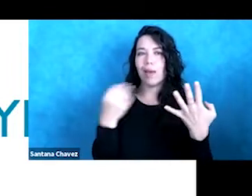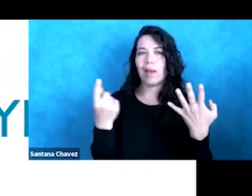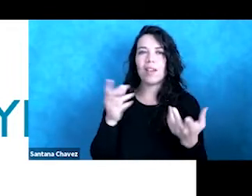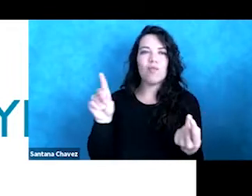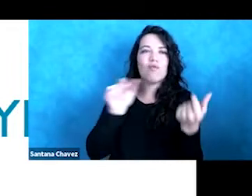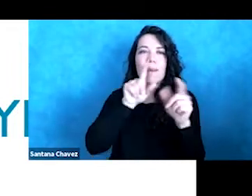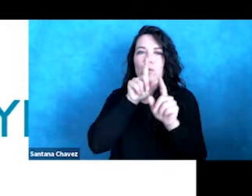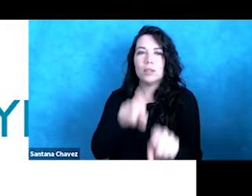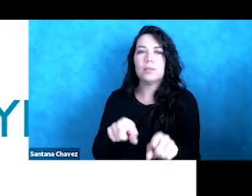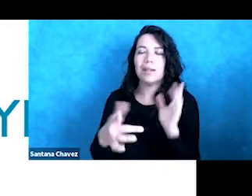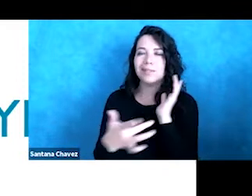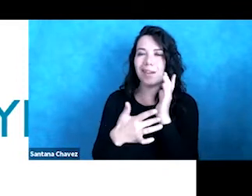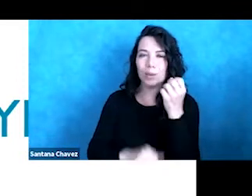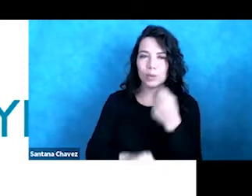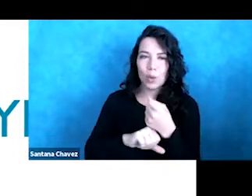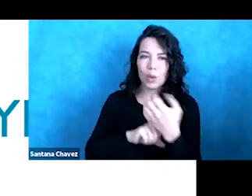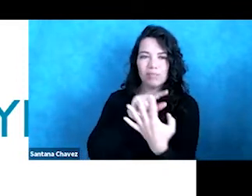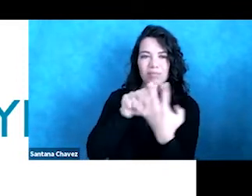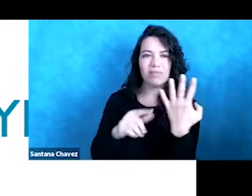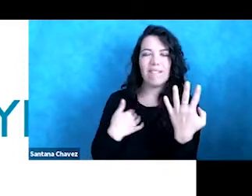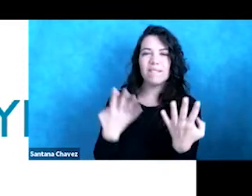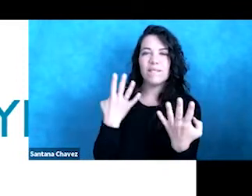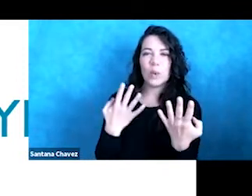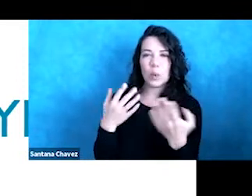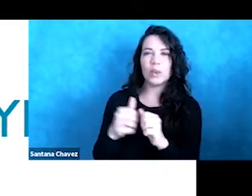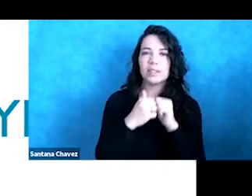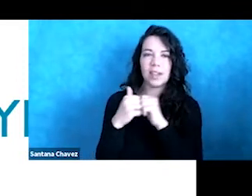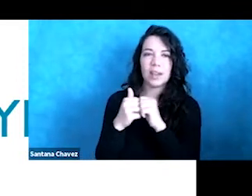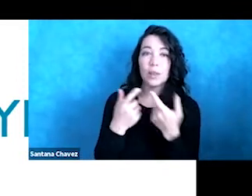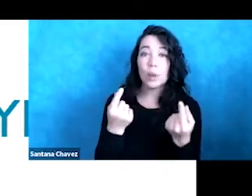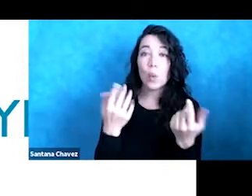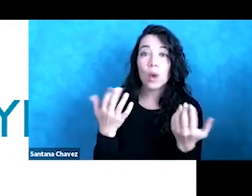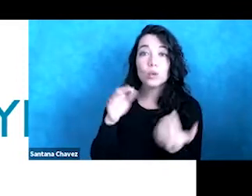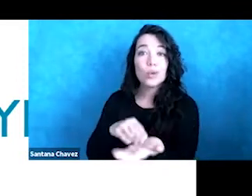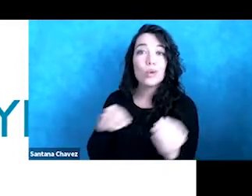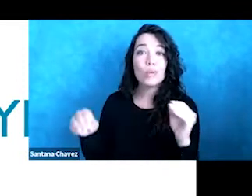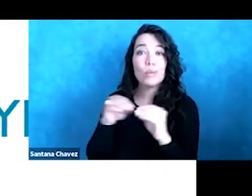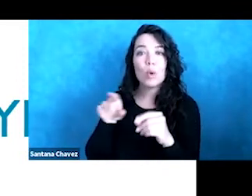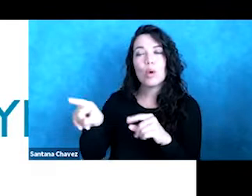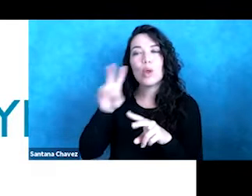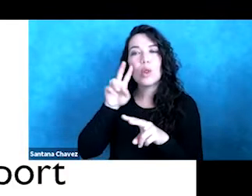can always find out more by visiting youthpower.org. Next slide, please.